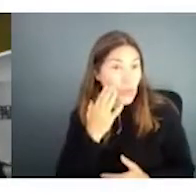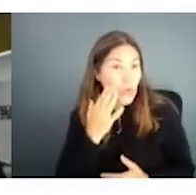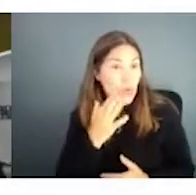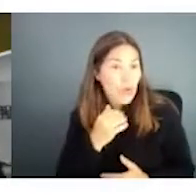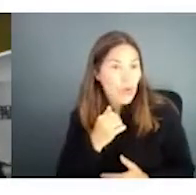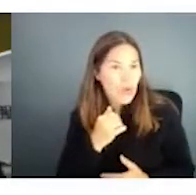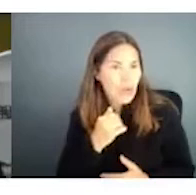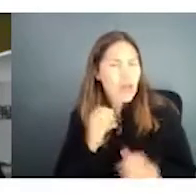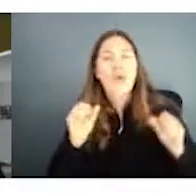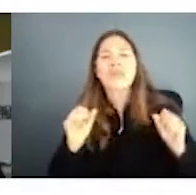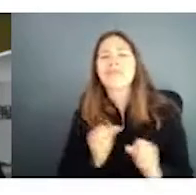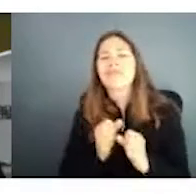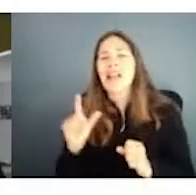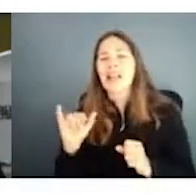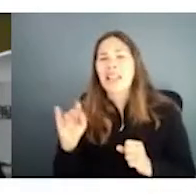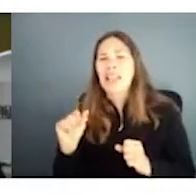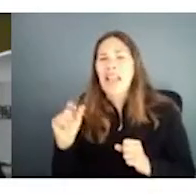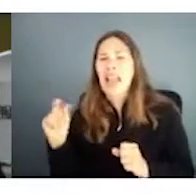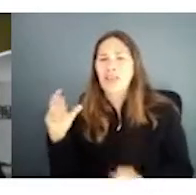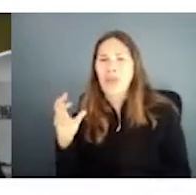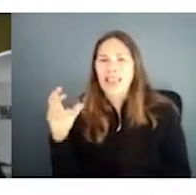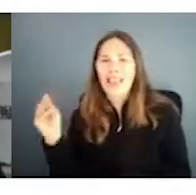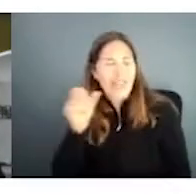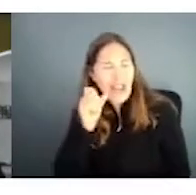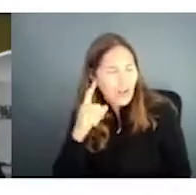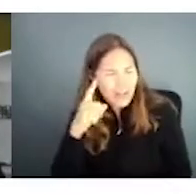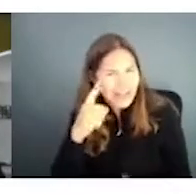Miss Linda had to go. I don't think it's required.